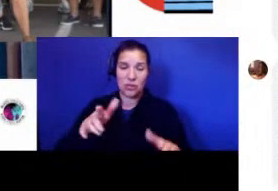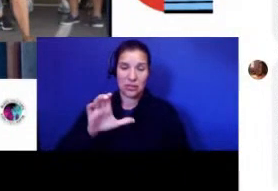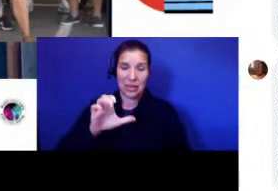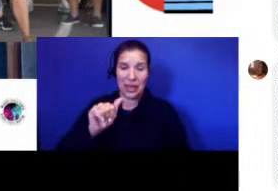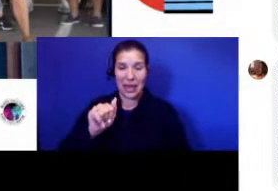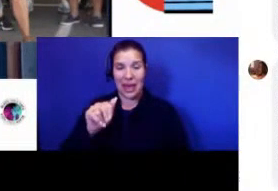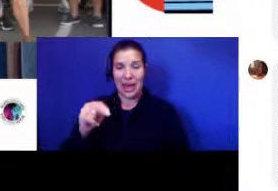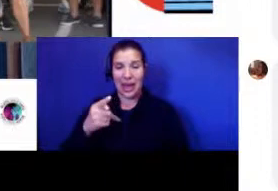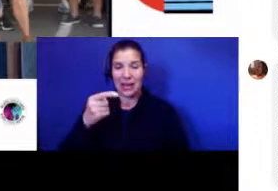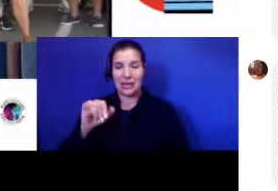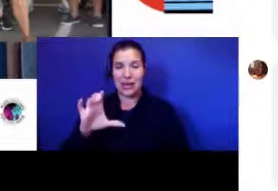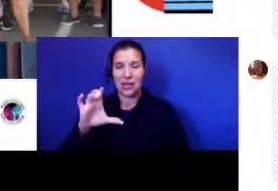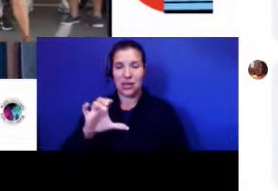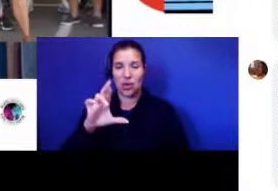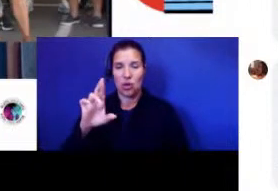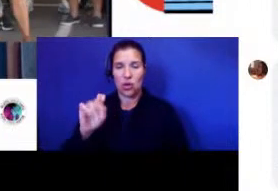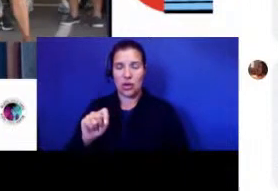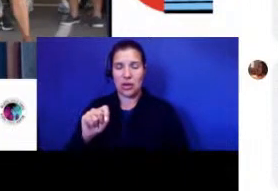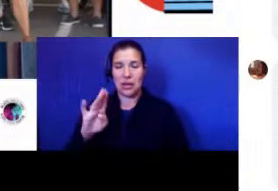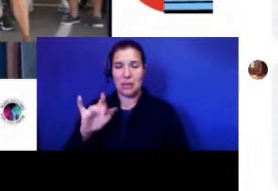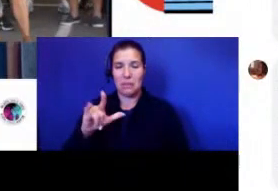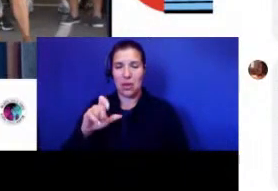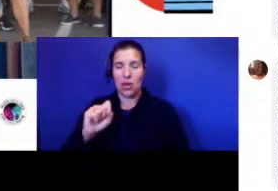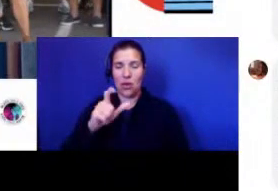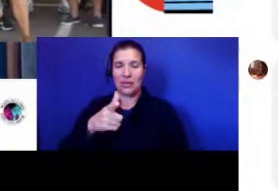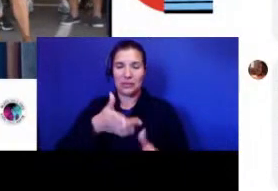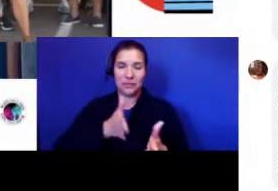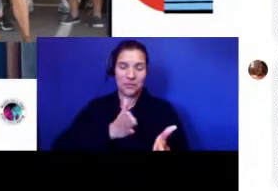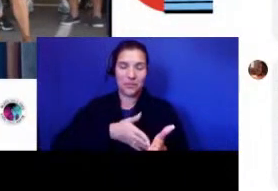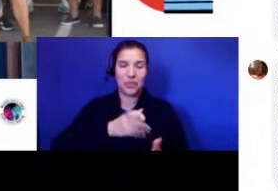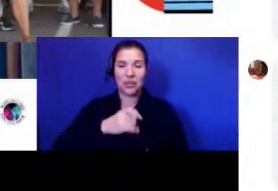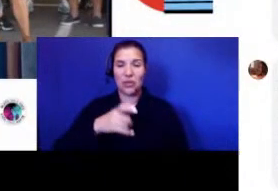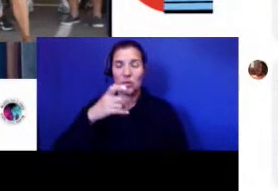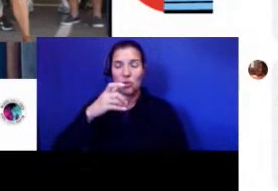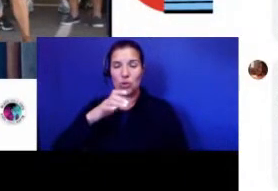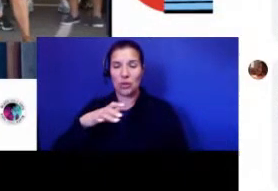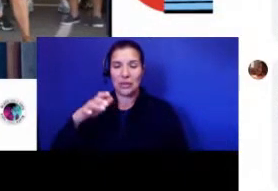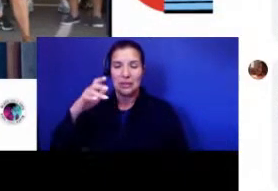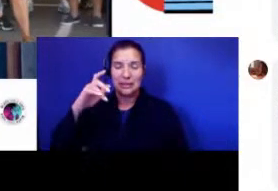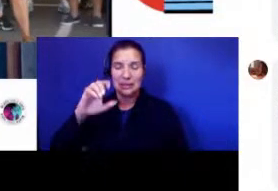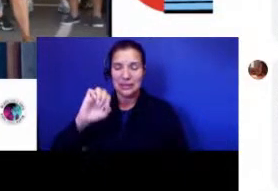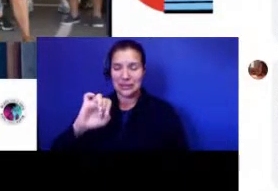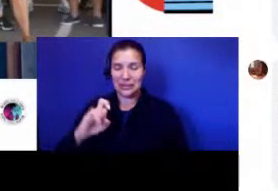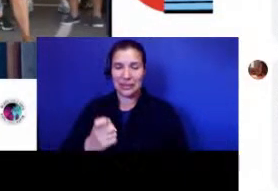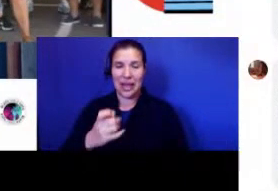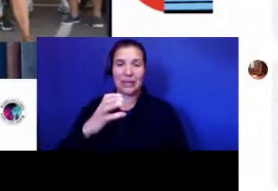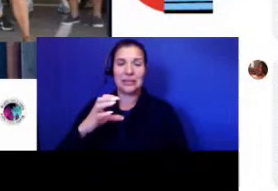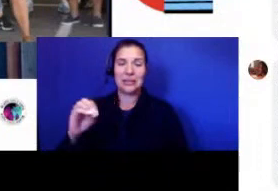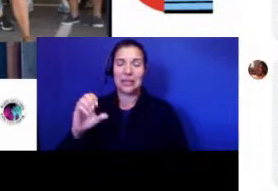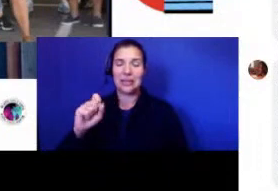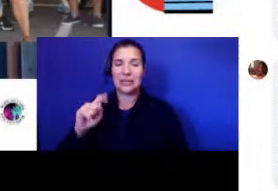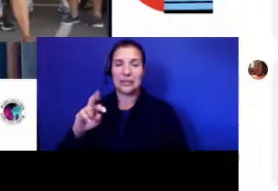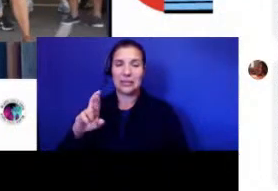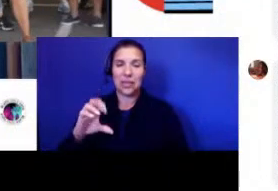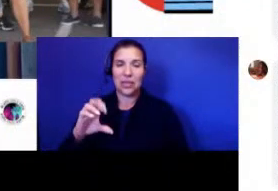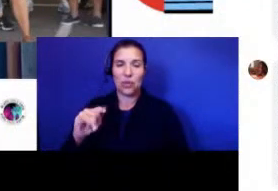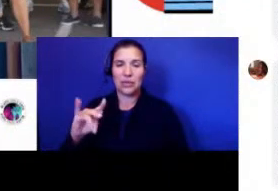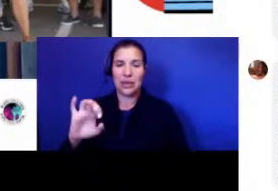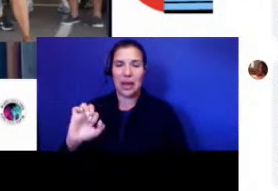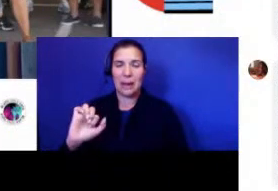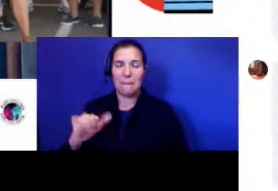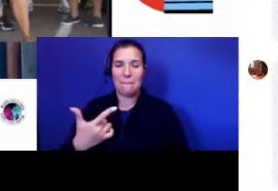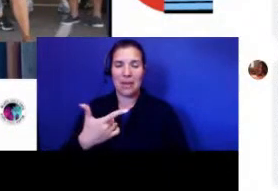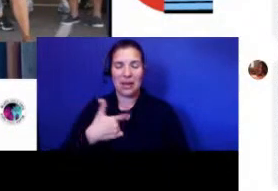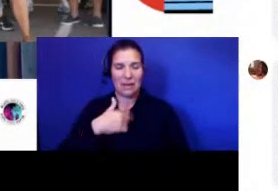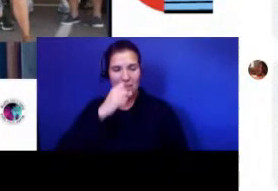on banning ill-defined divisive concepts related to race and sex stereotyping or scapegoating to prevent highly subjective